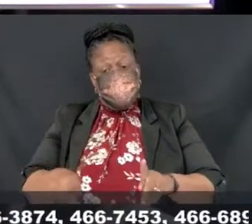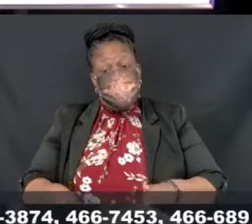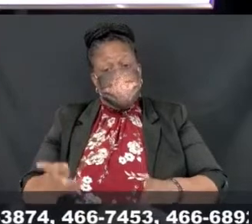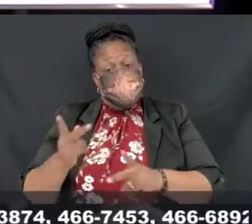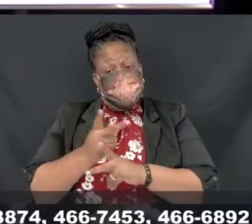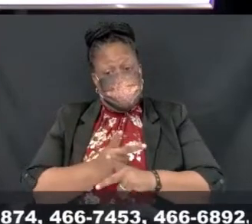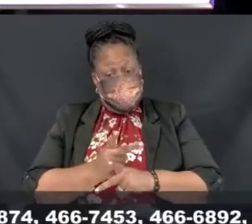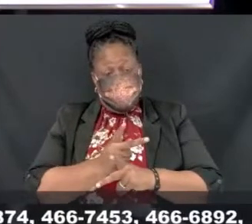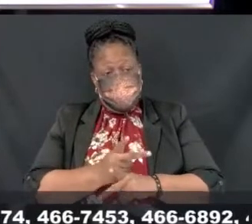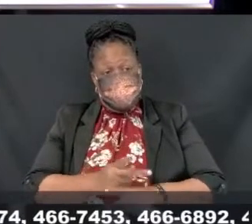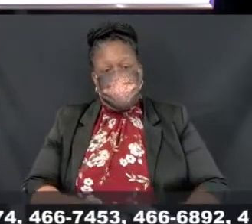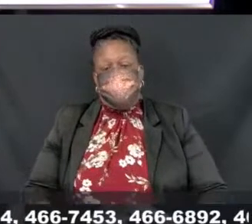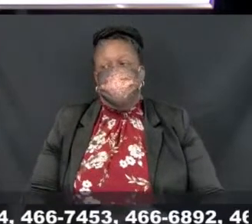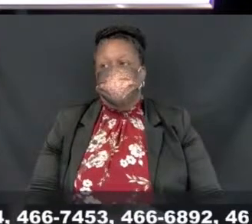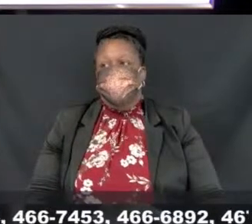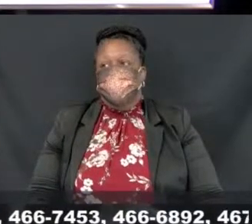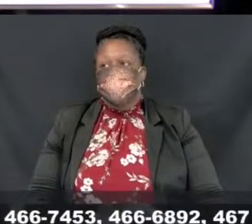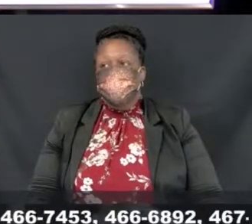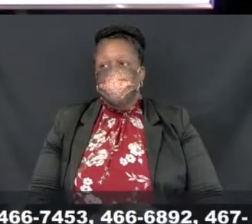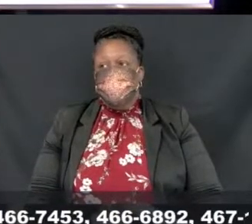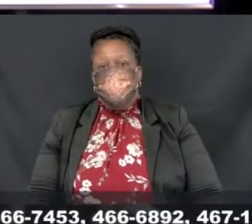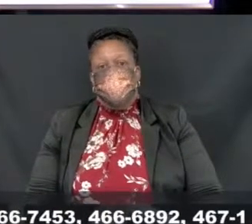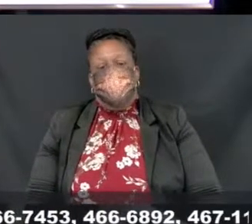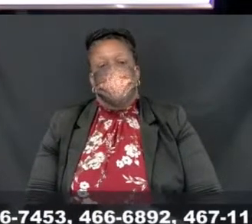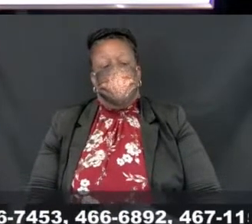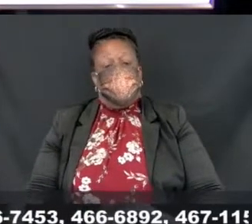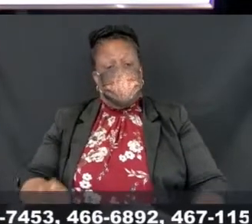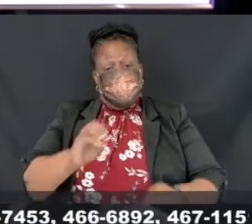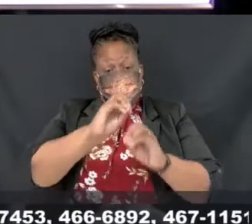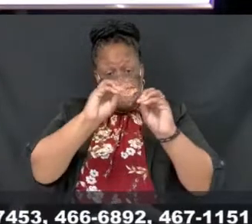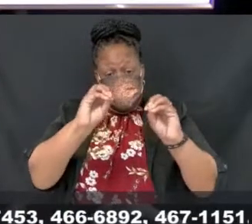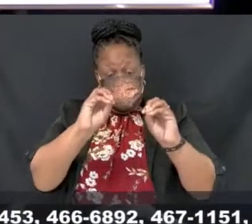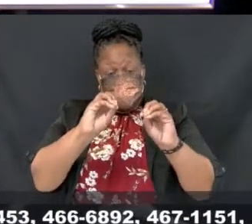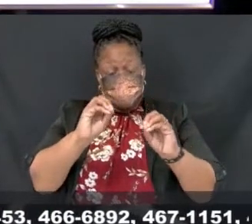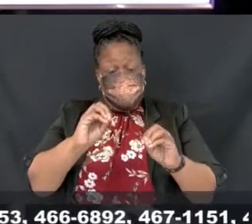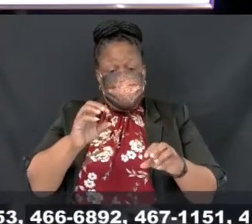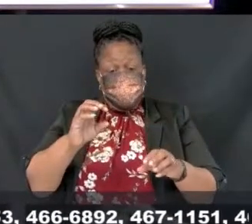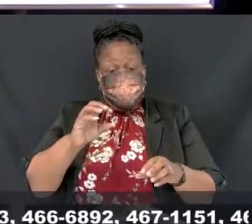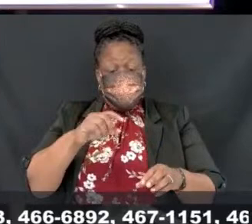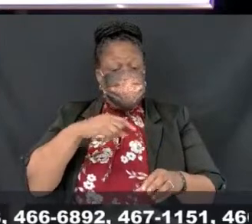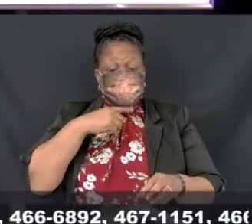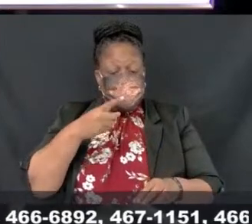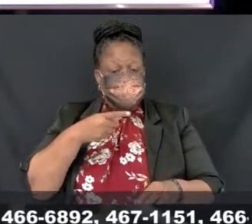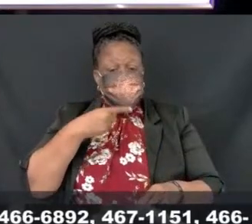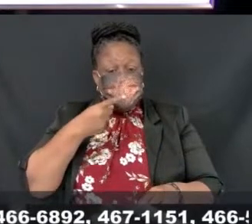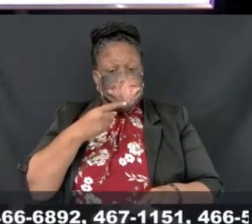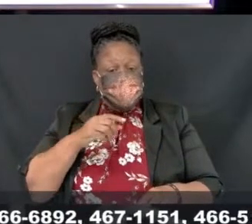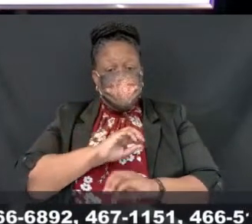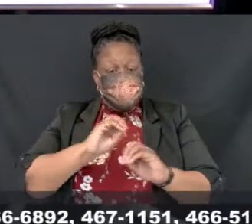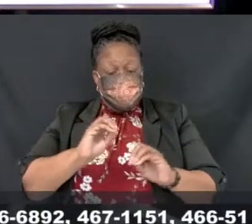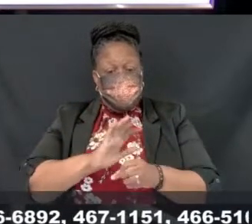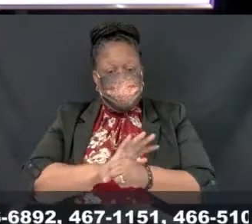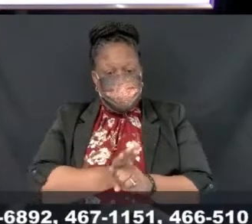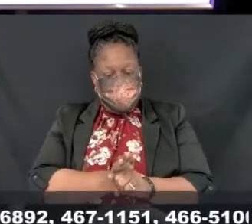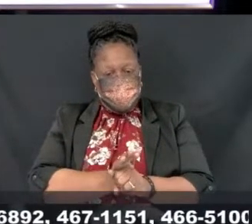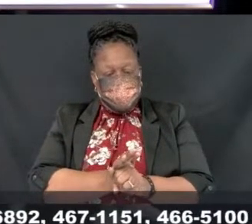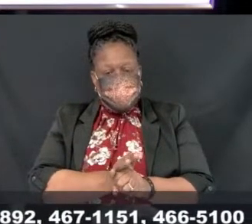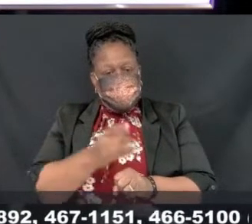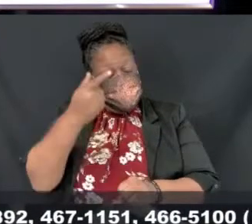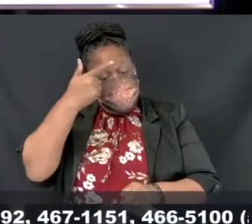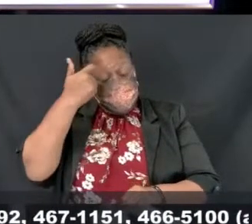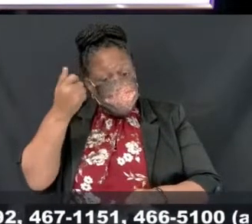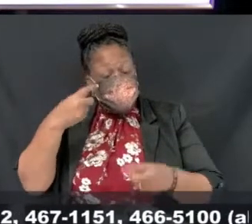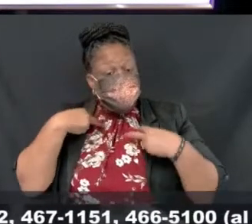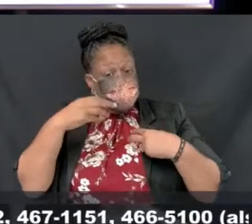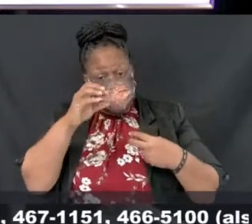add that 0 laboratory-confirmed COVID cases does not mean 0 COVID. The virus did not suddenly